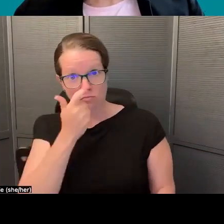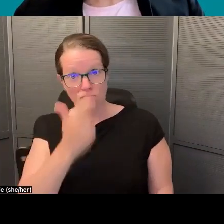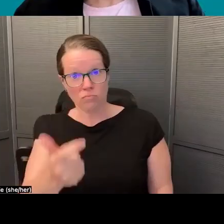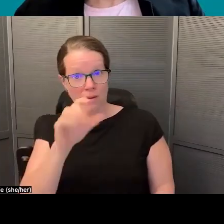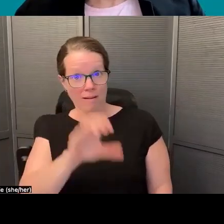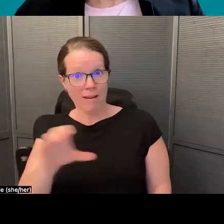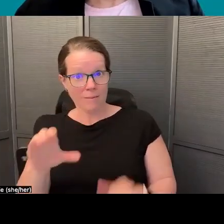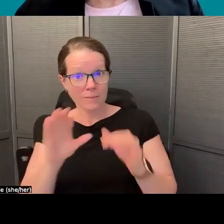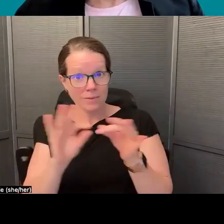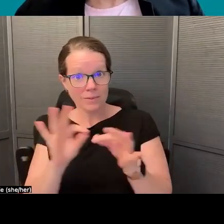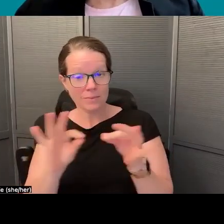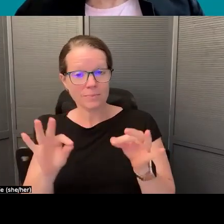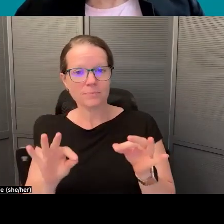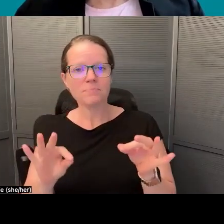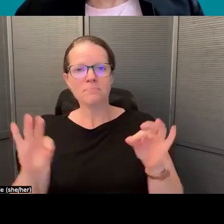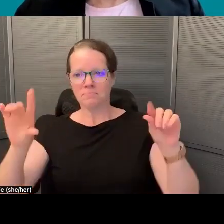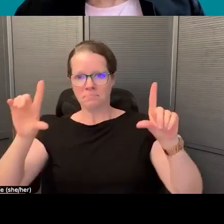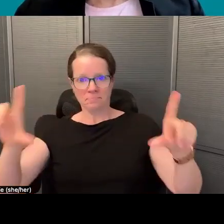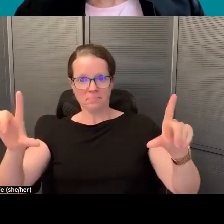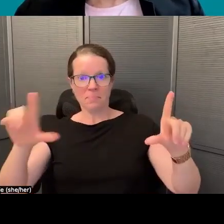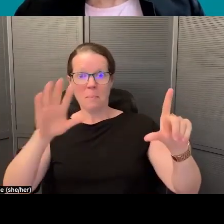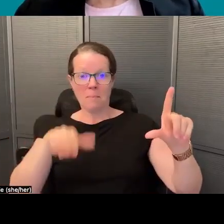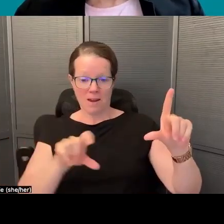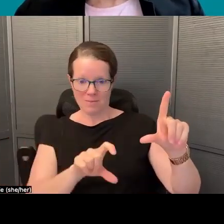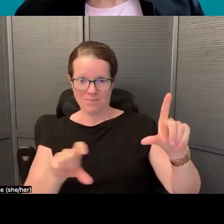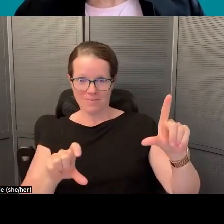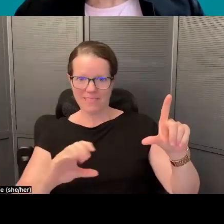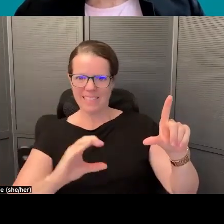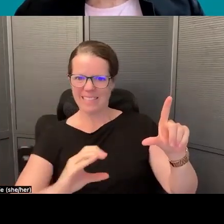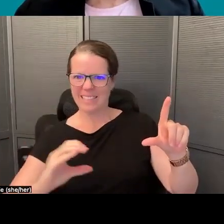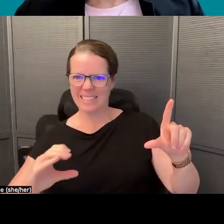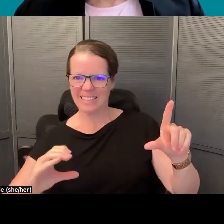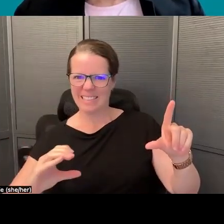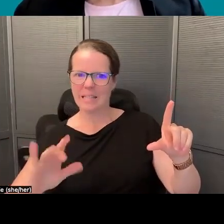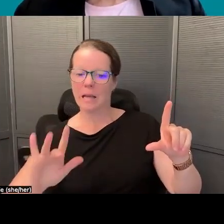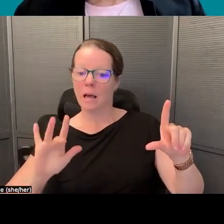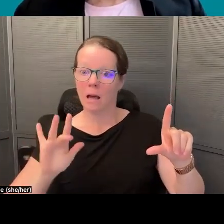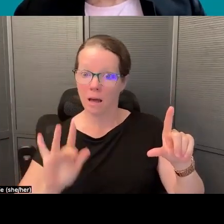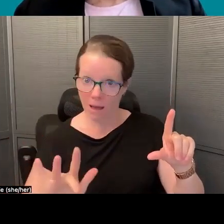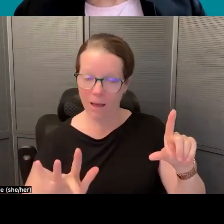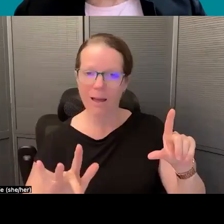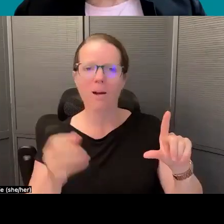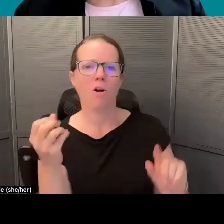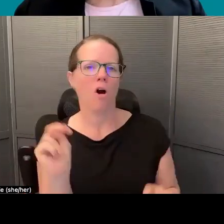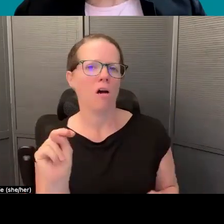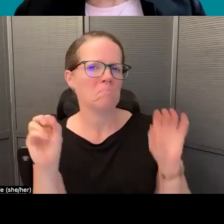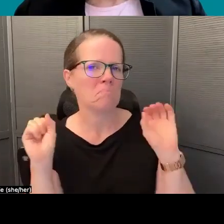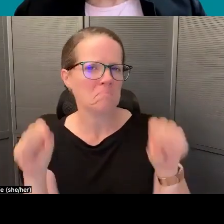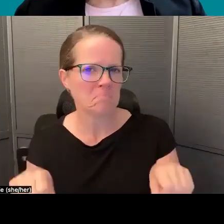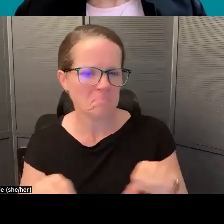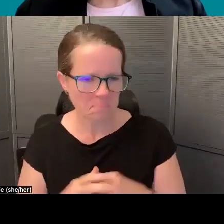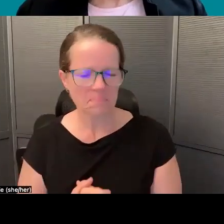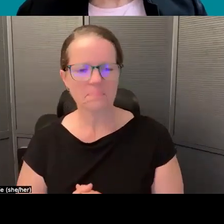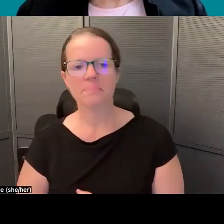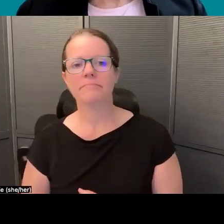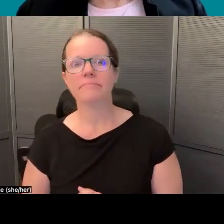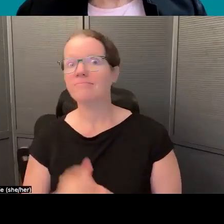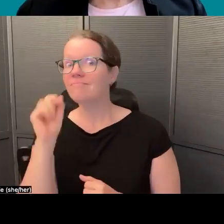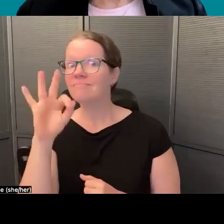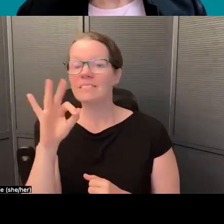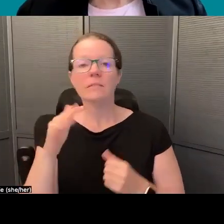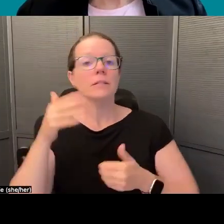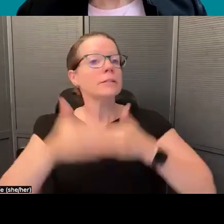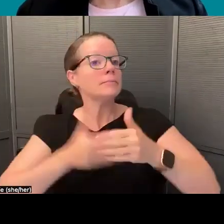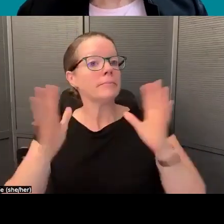the bottom of your Zoom window. You'll see that button here. If you have any technical questions during